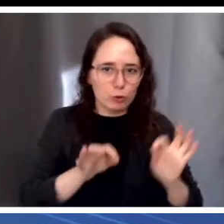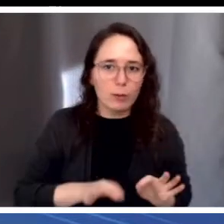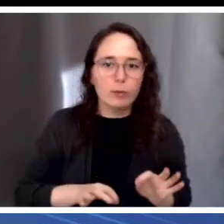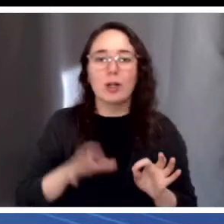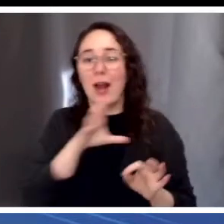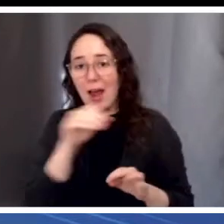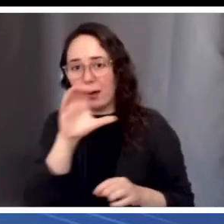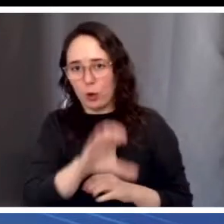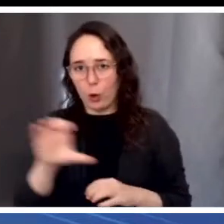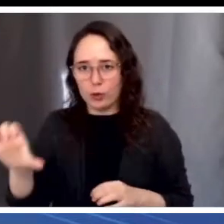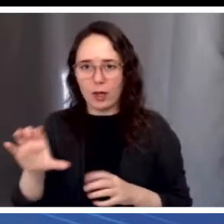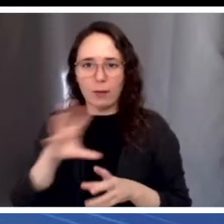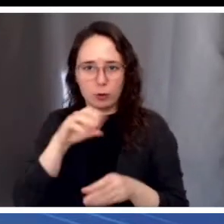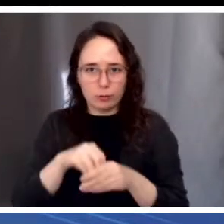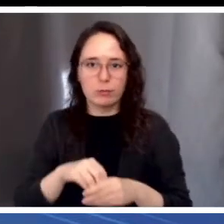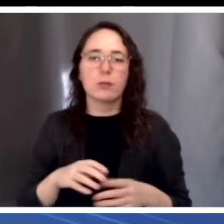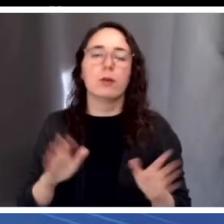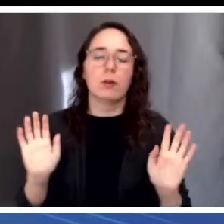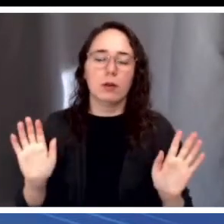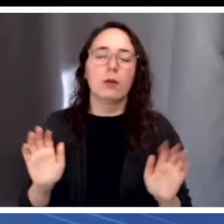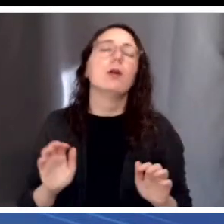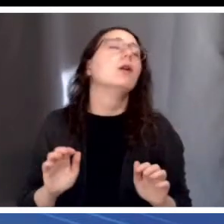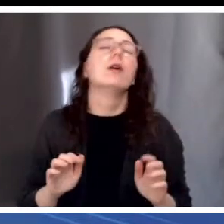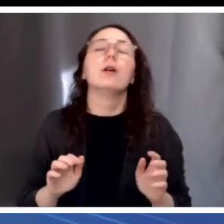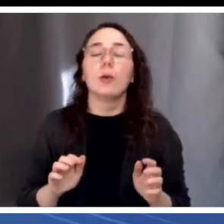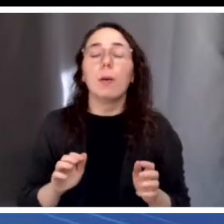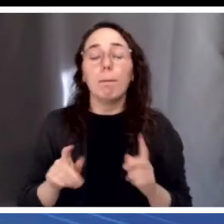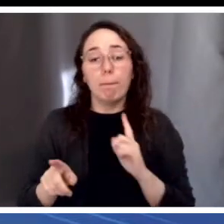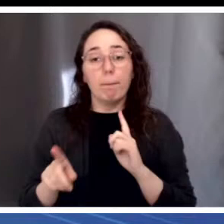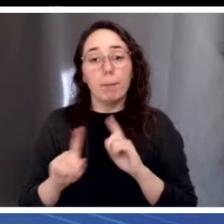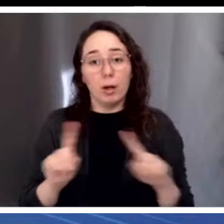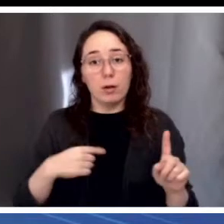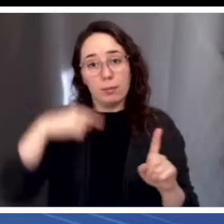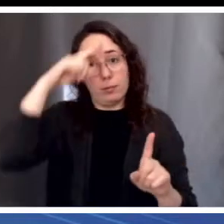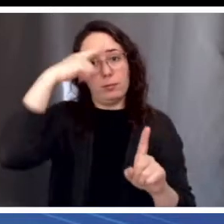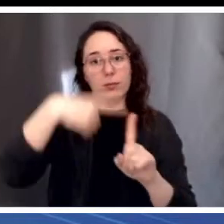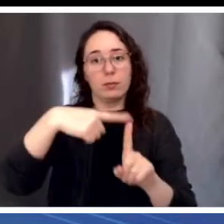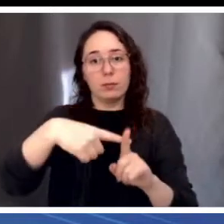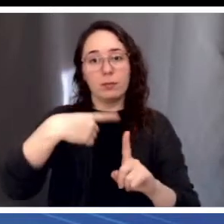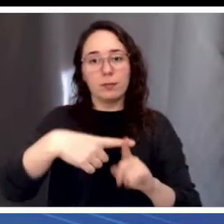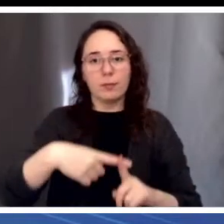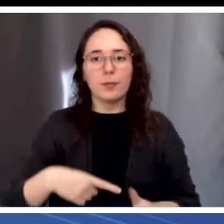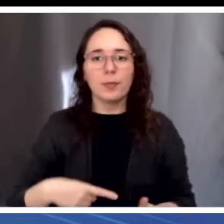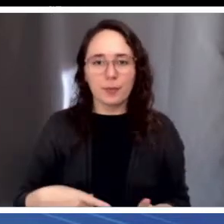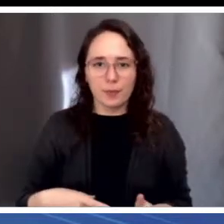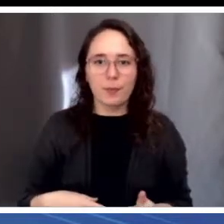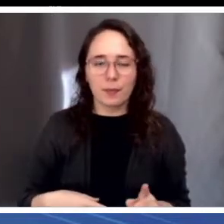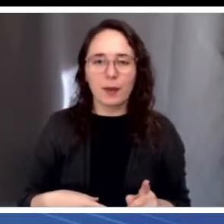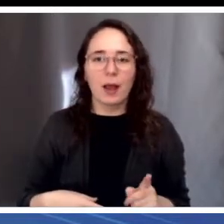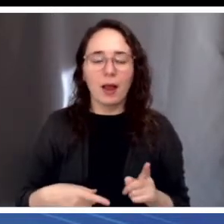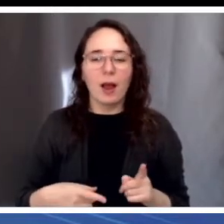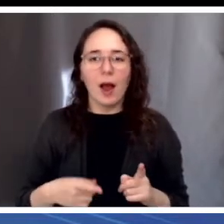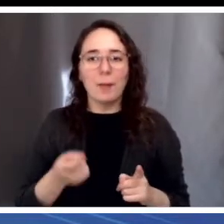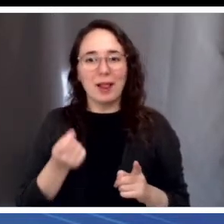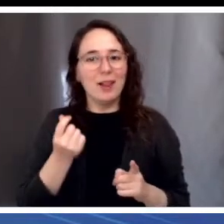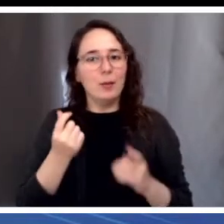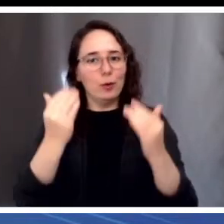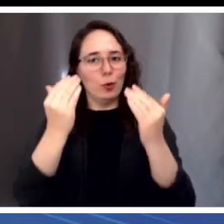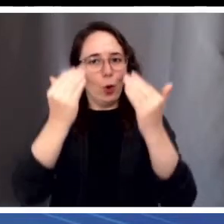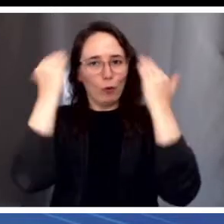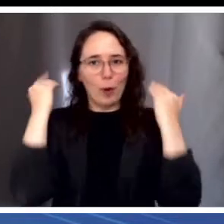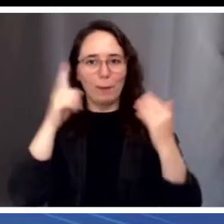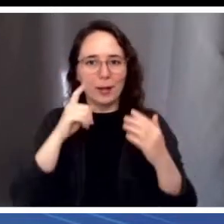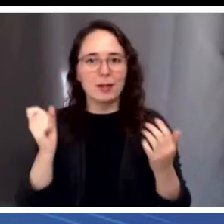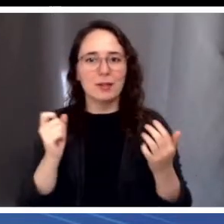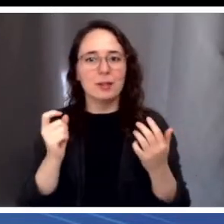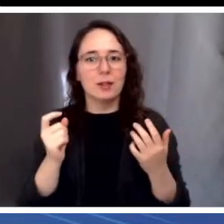optimistic outlook. I'm, I'm a little overwhelmed by the floodgates opening as much as they are now. And by virtue of a